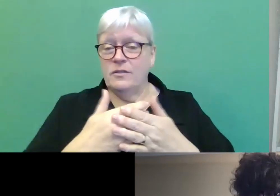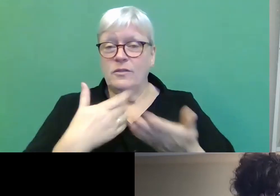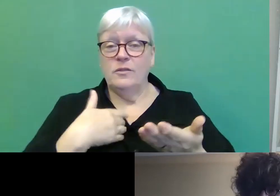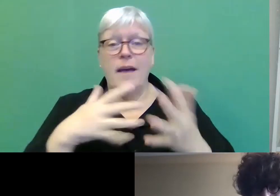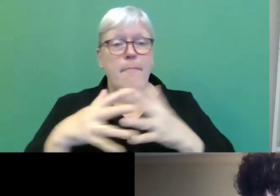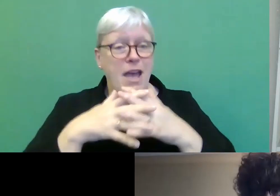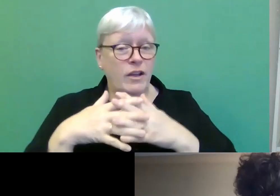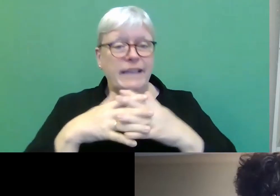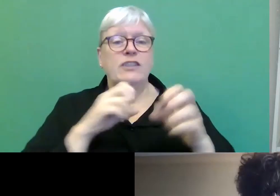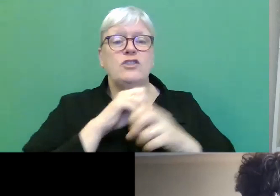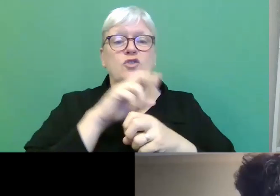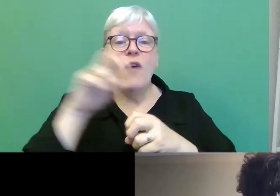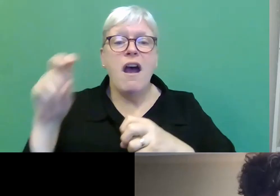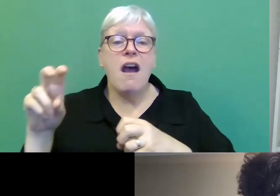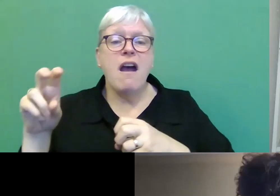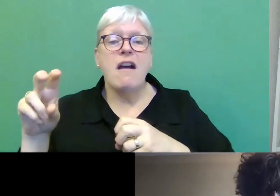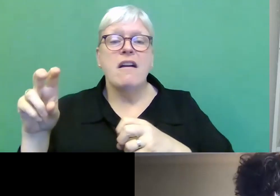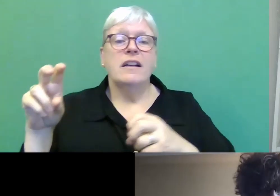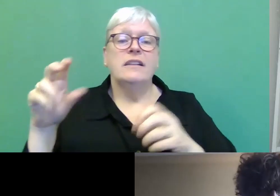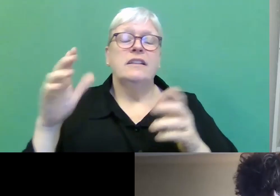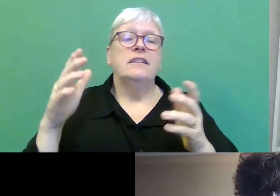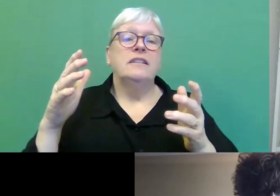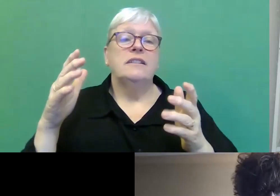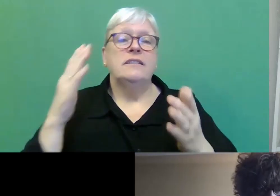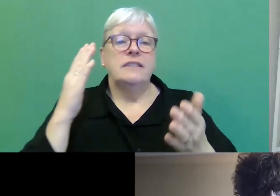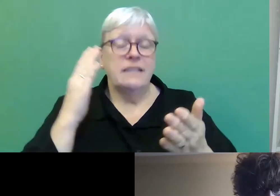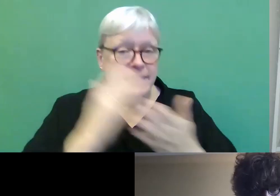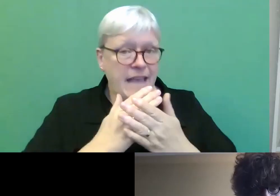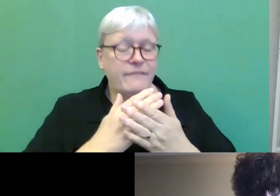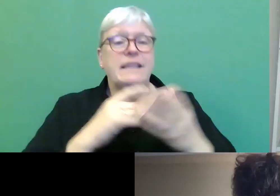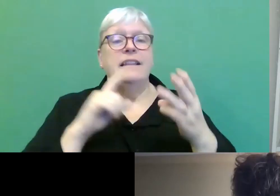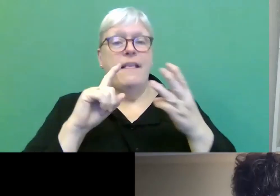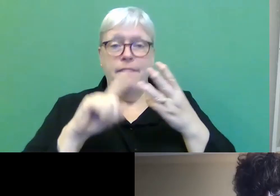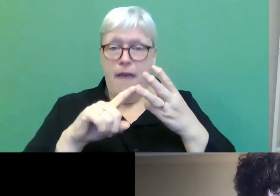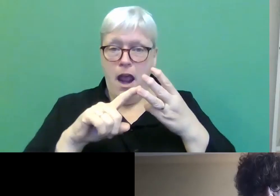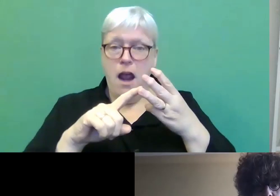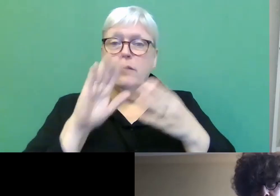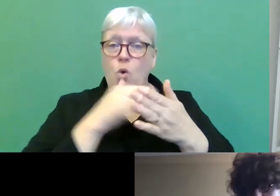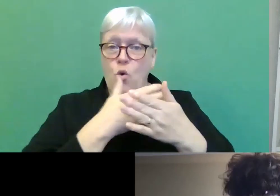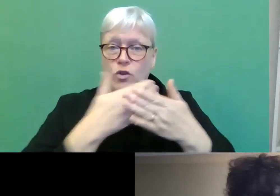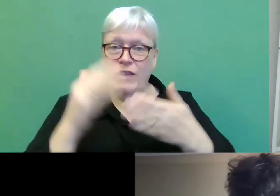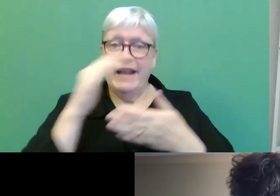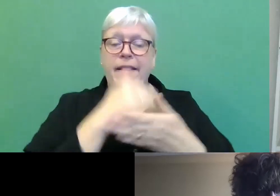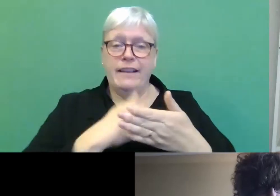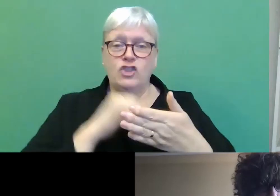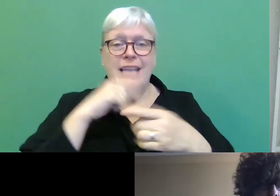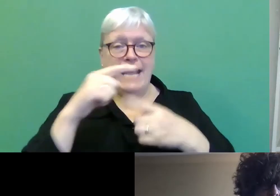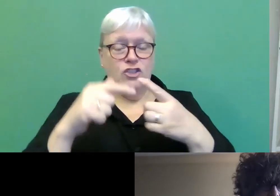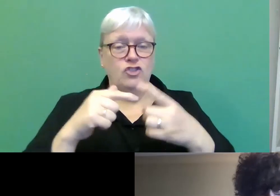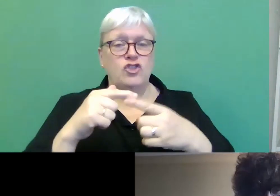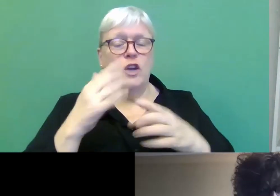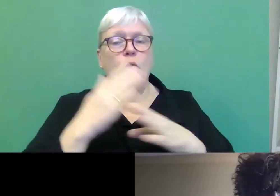that. So definitely this third poetry collection should come out next year. I'm working with a